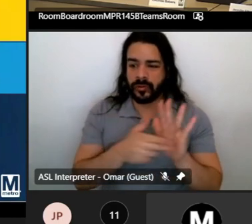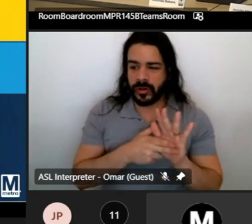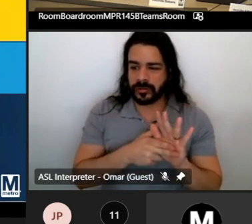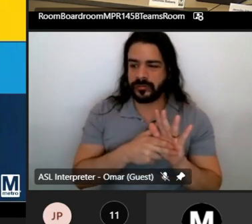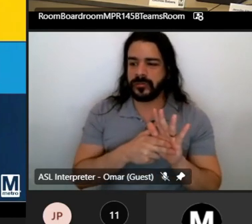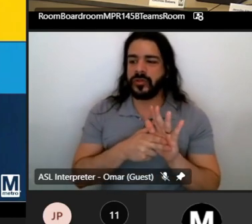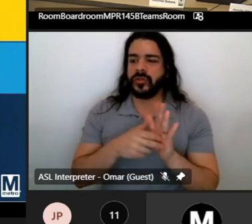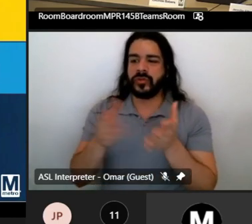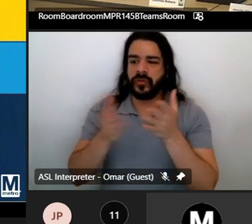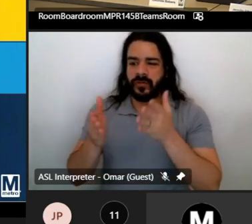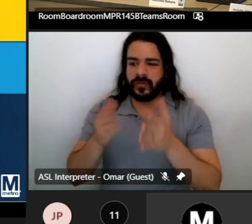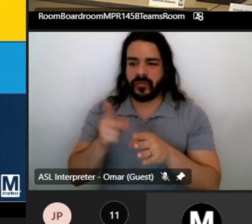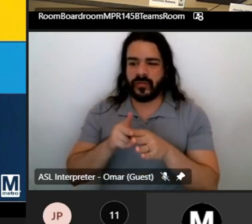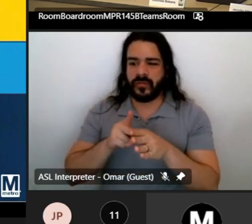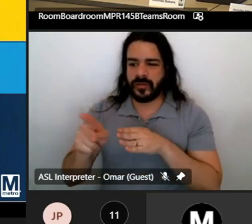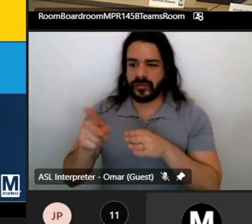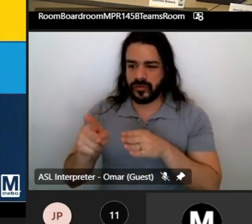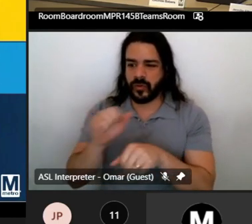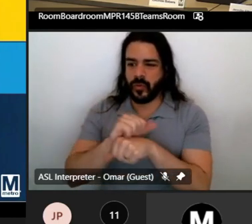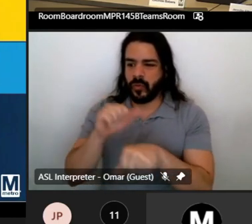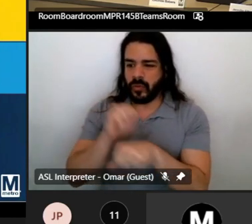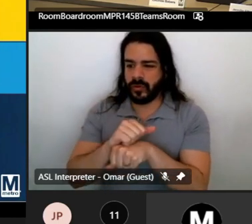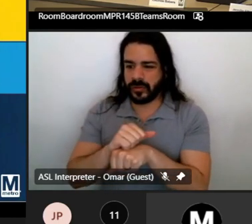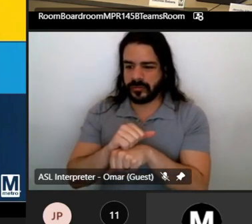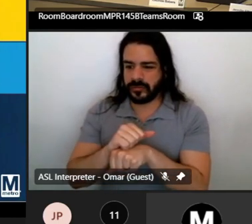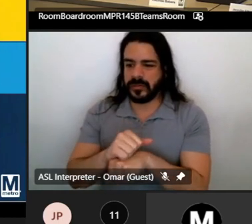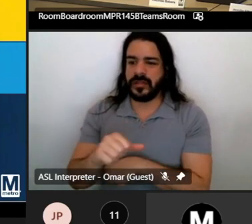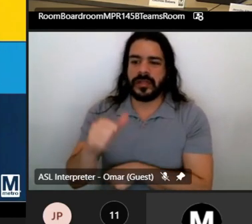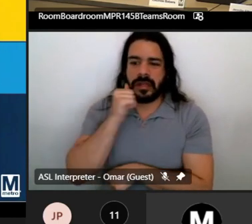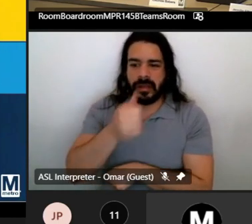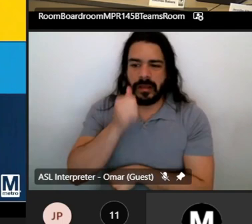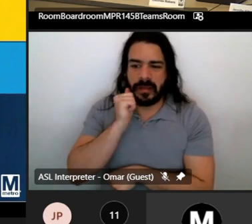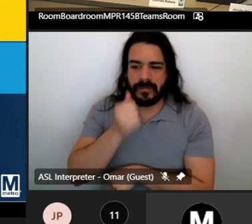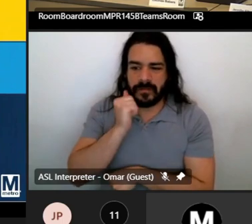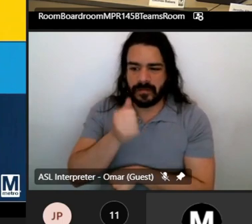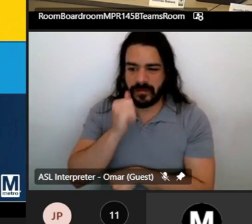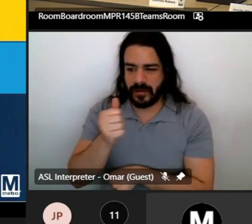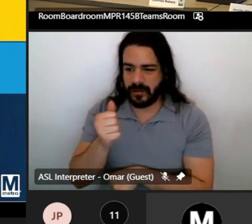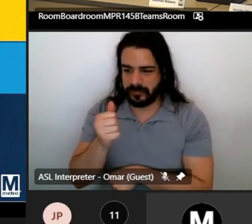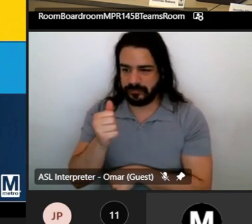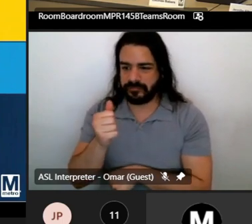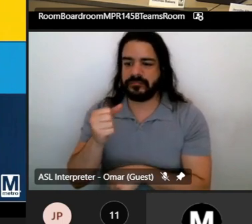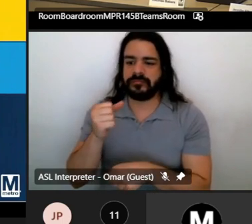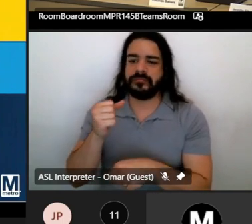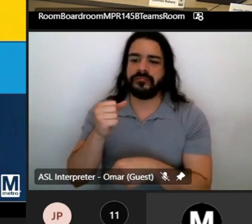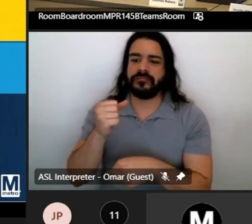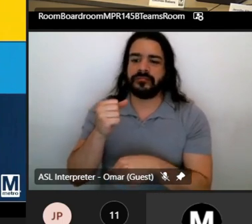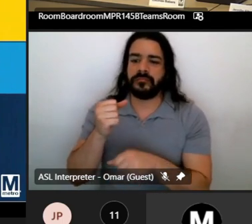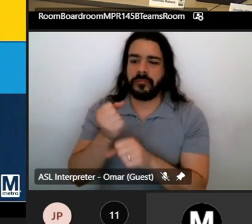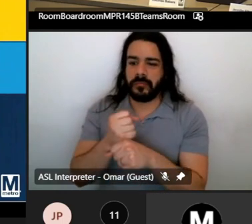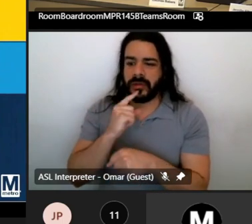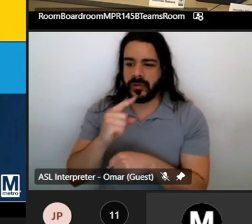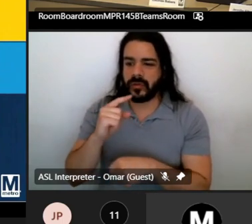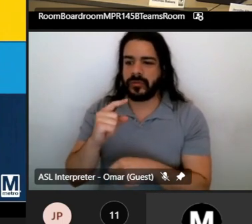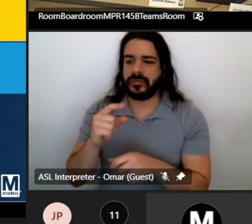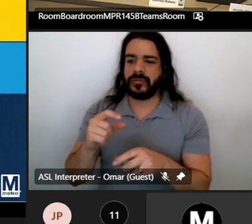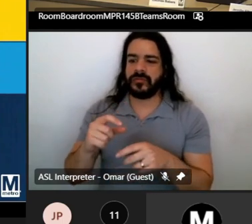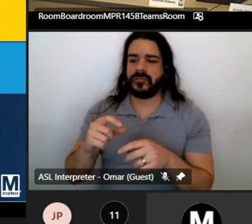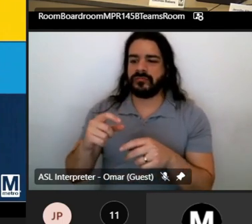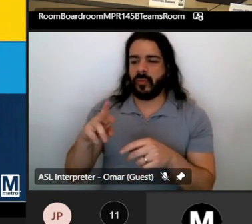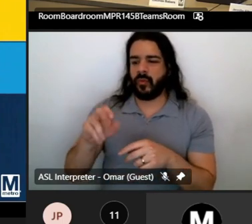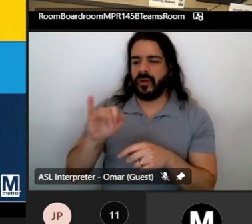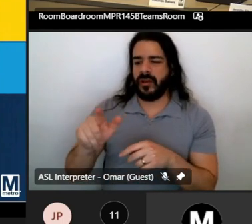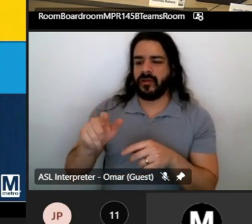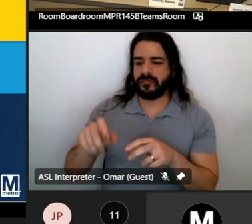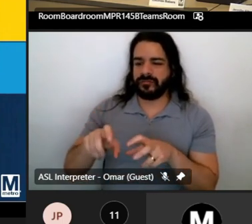partners are working day and night, 365 days a year, to ensure our tracks, powers, and signals